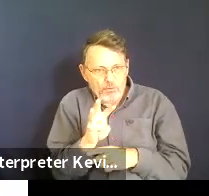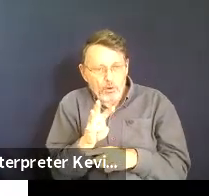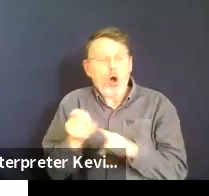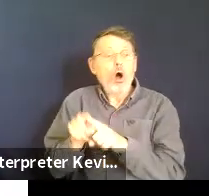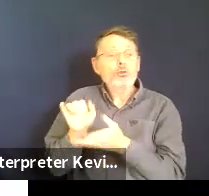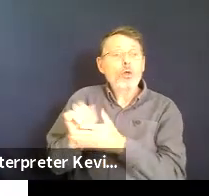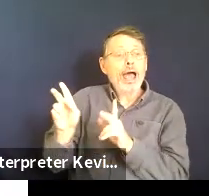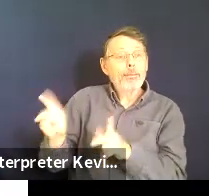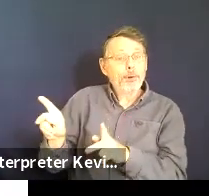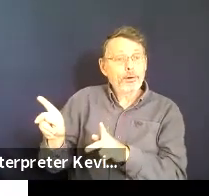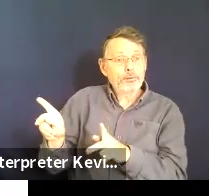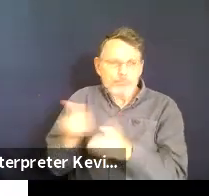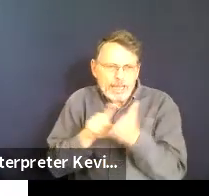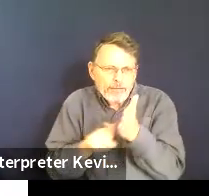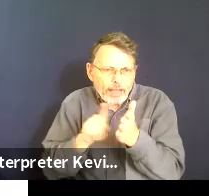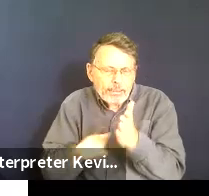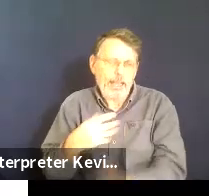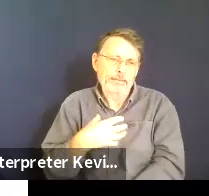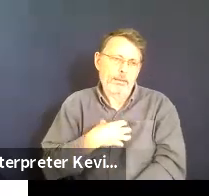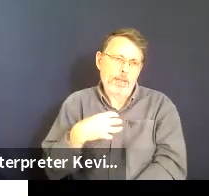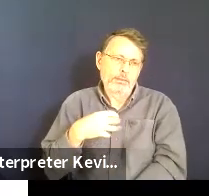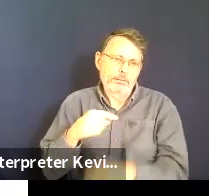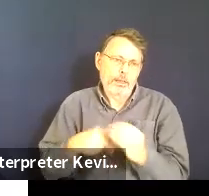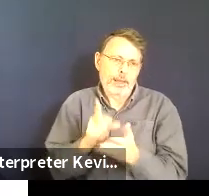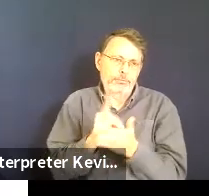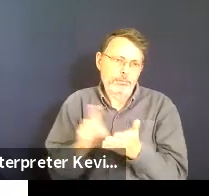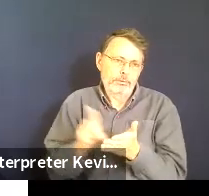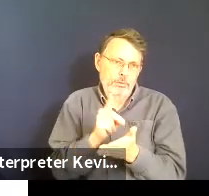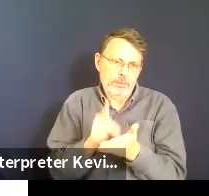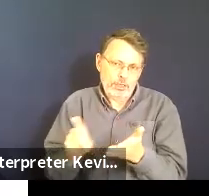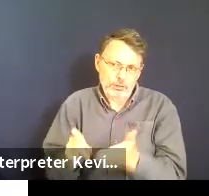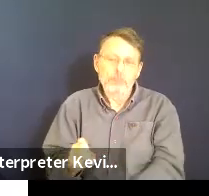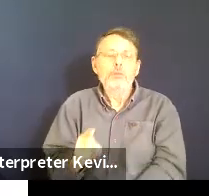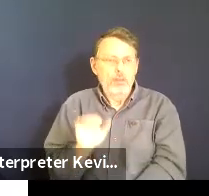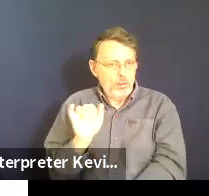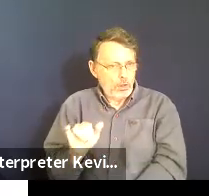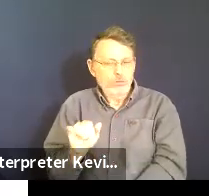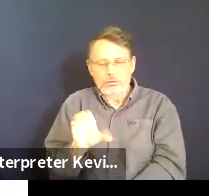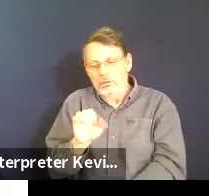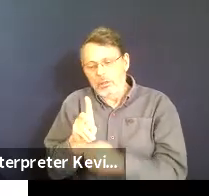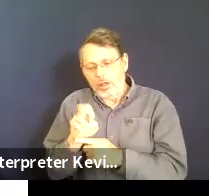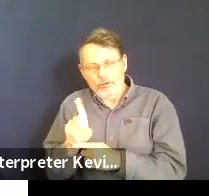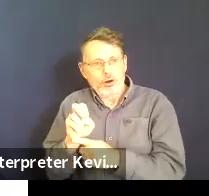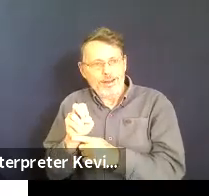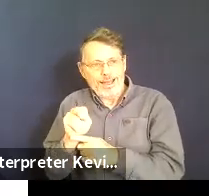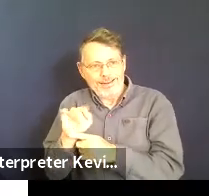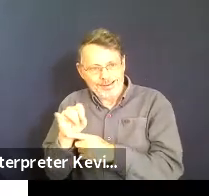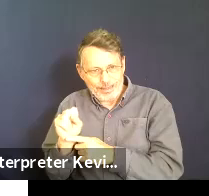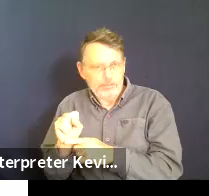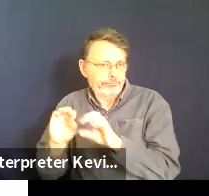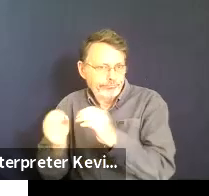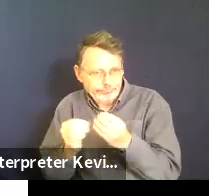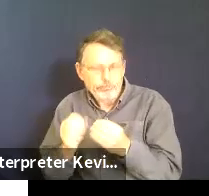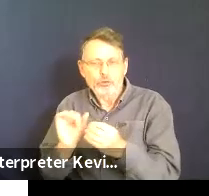also investigates complaints of discrimination. Covered entities are required to publish the identity of